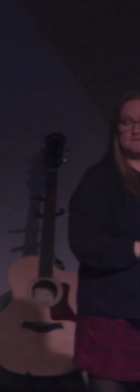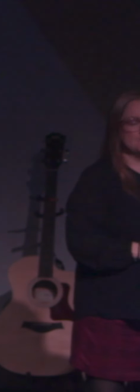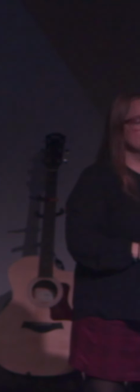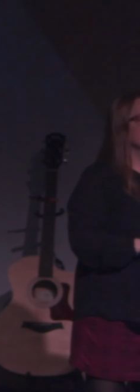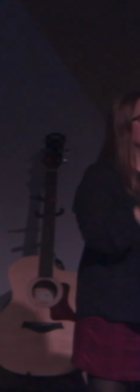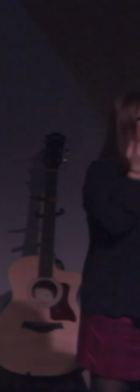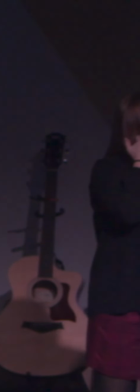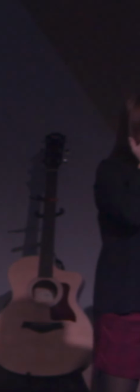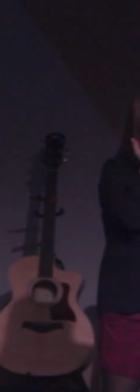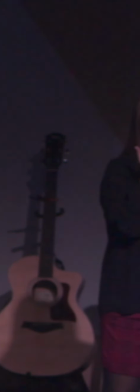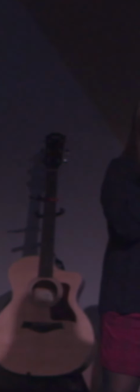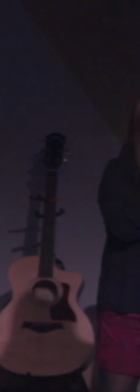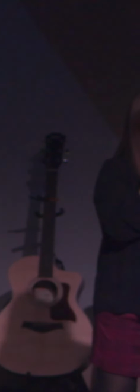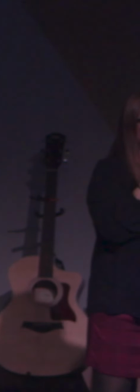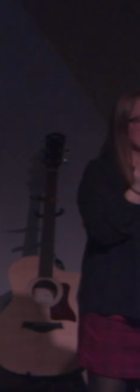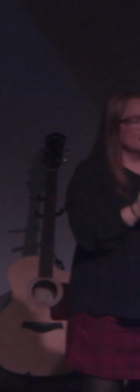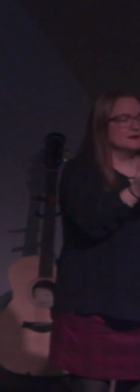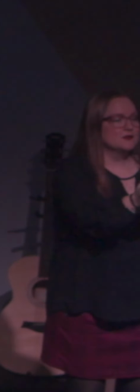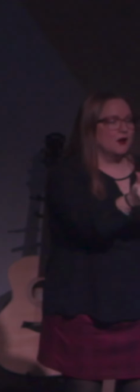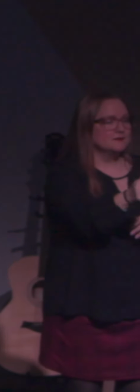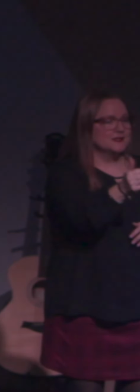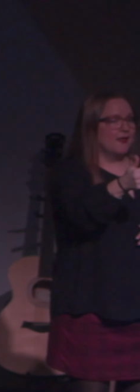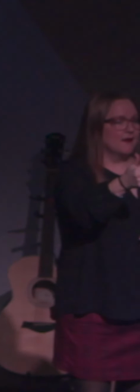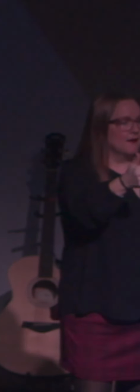What if dot 10?